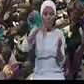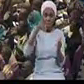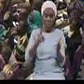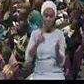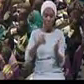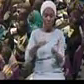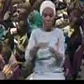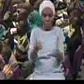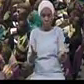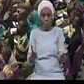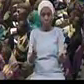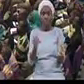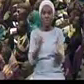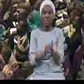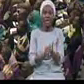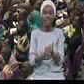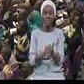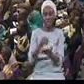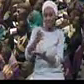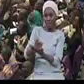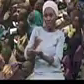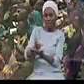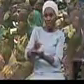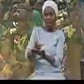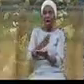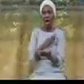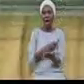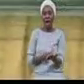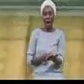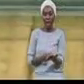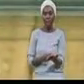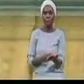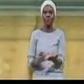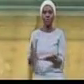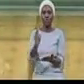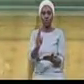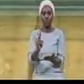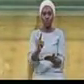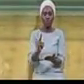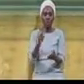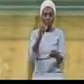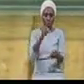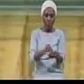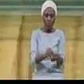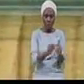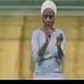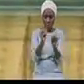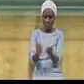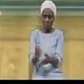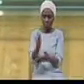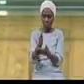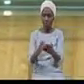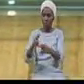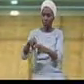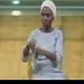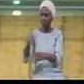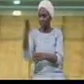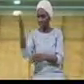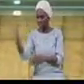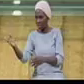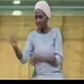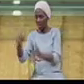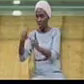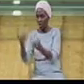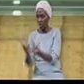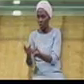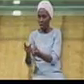government, some salt on that local government, some salt on that state, some salt at the